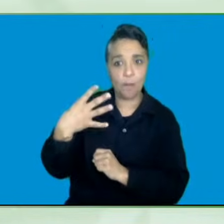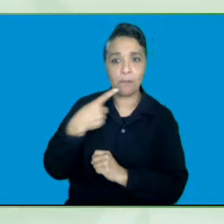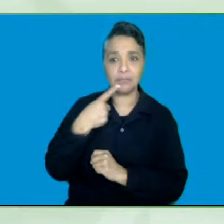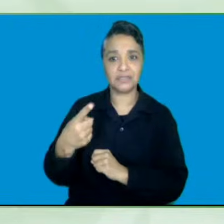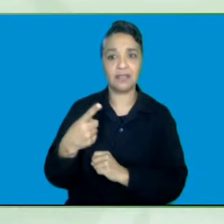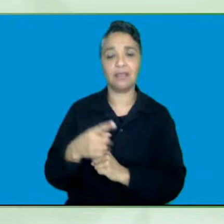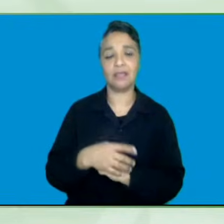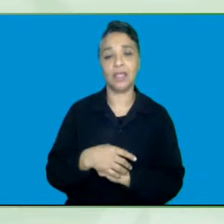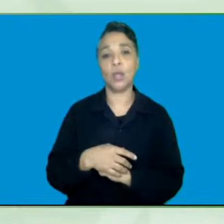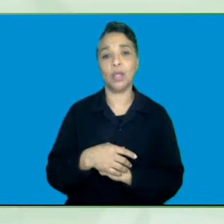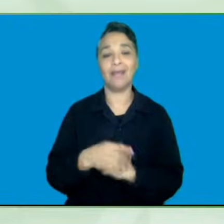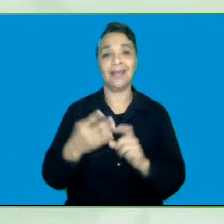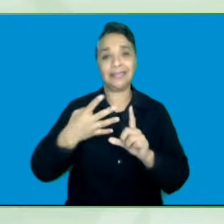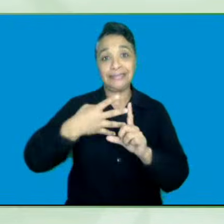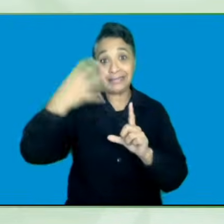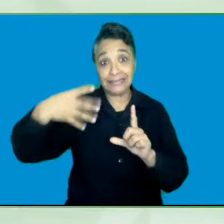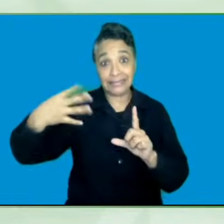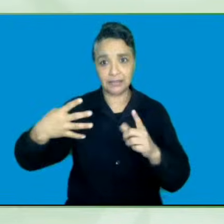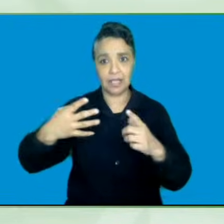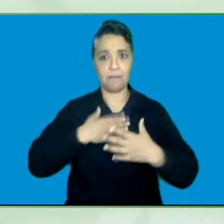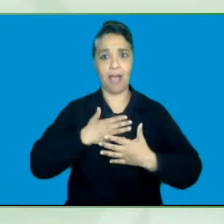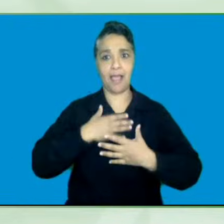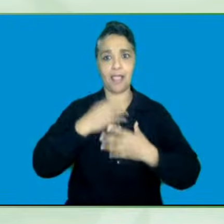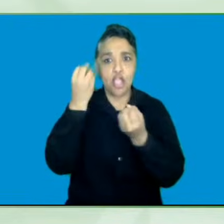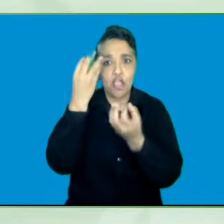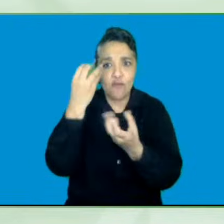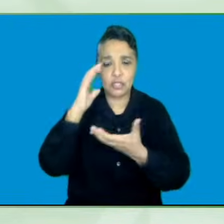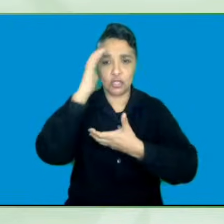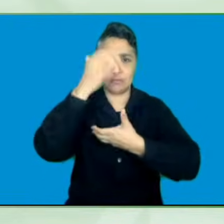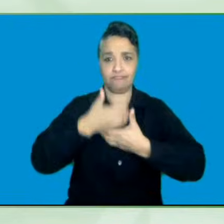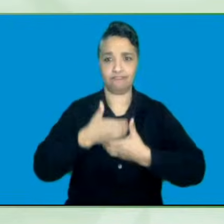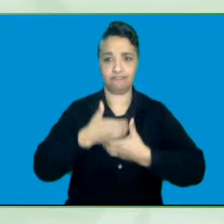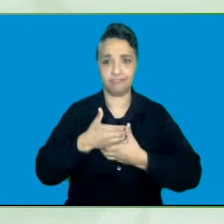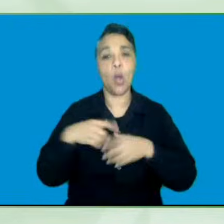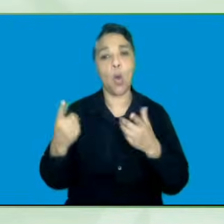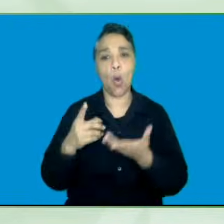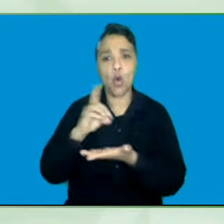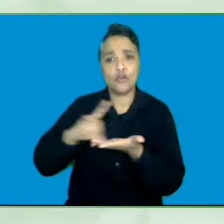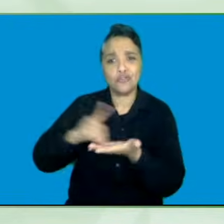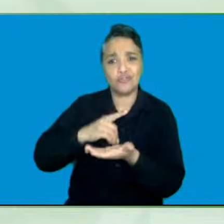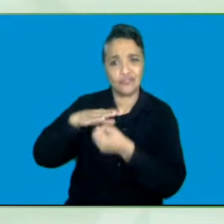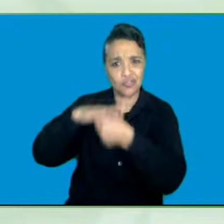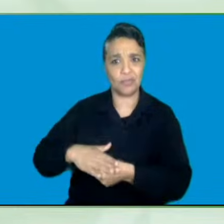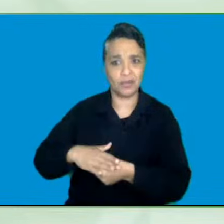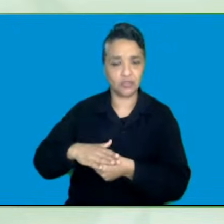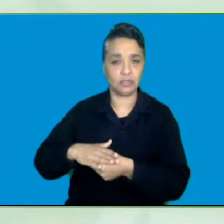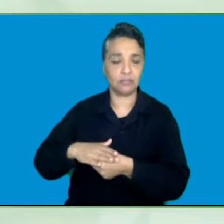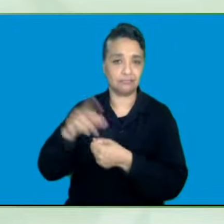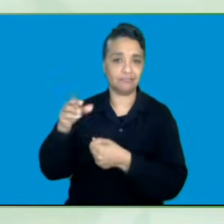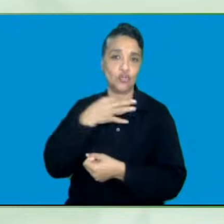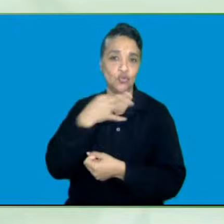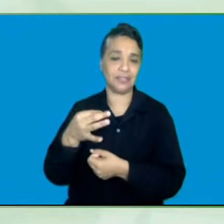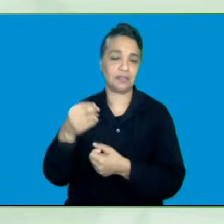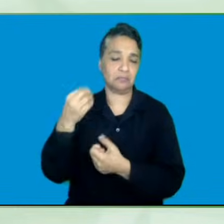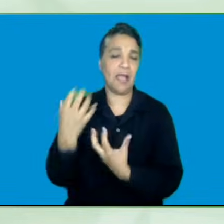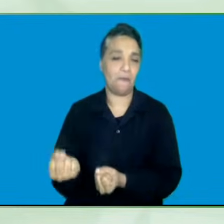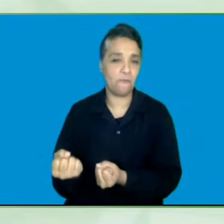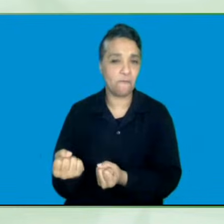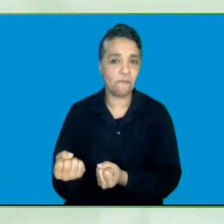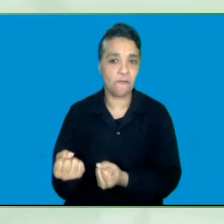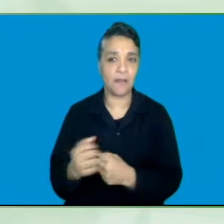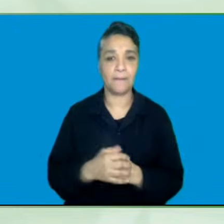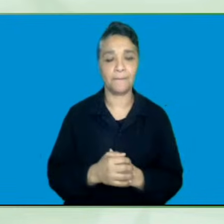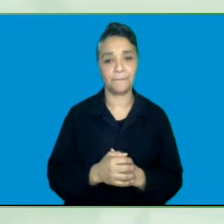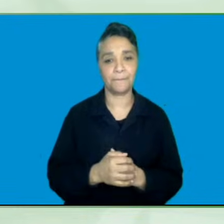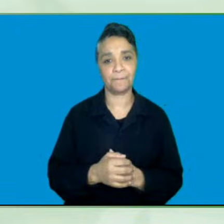to data privacy and to the risk of discrimination. And so, I mean,